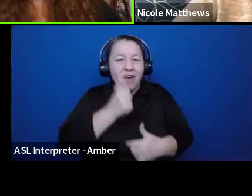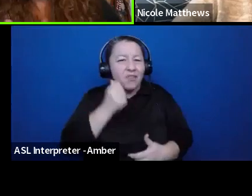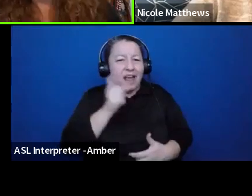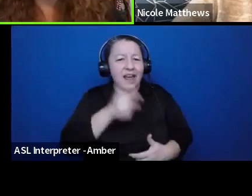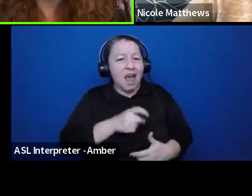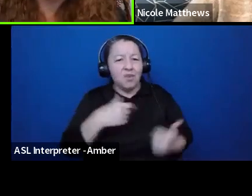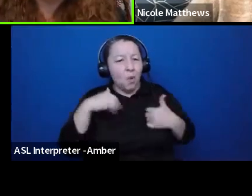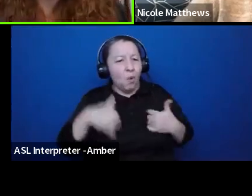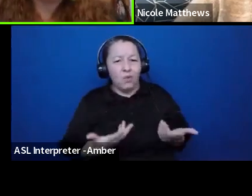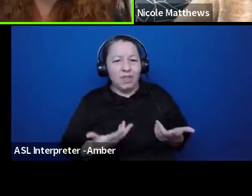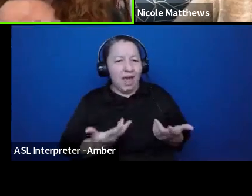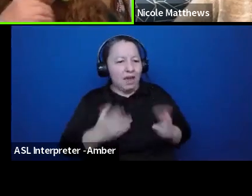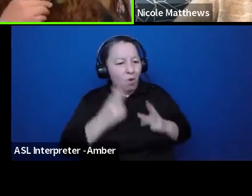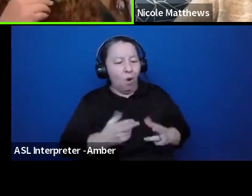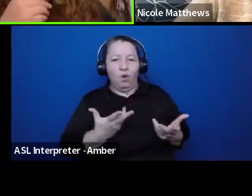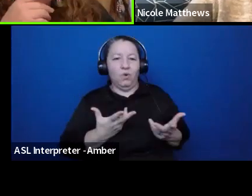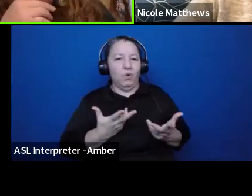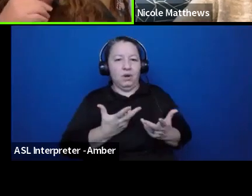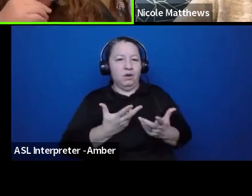right?